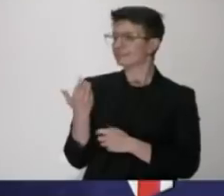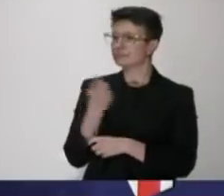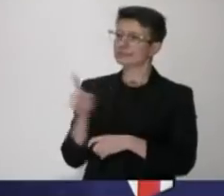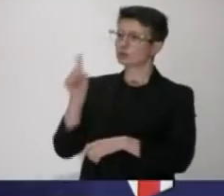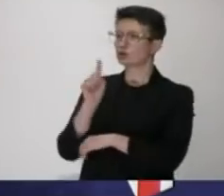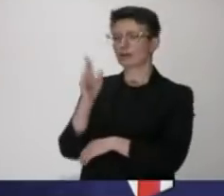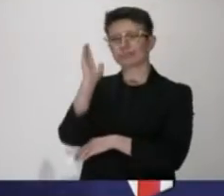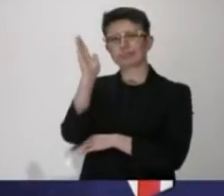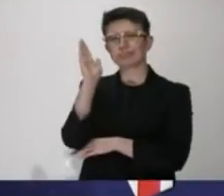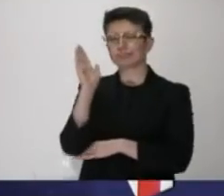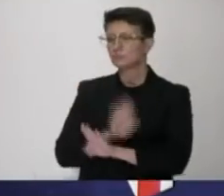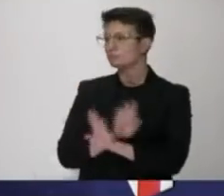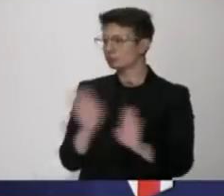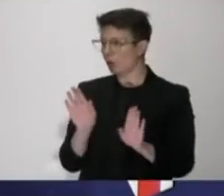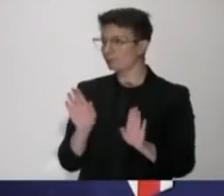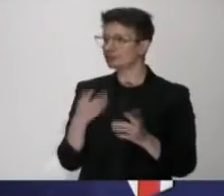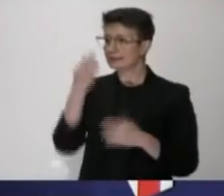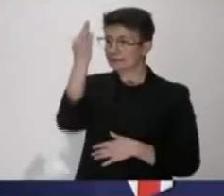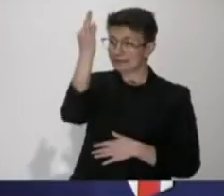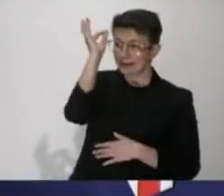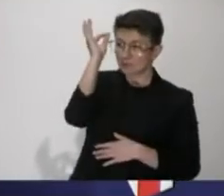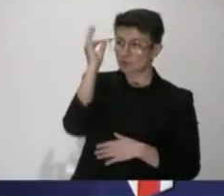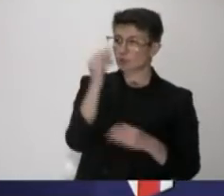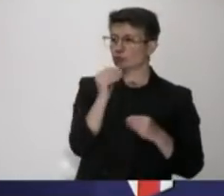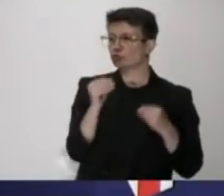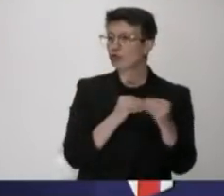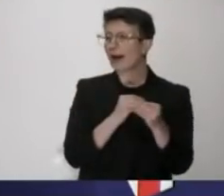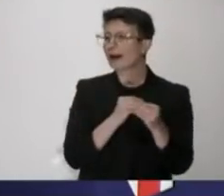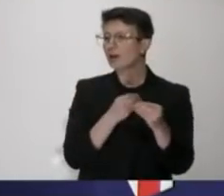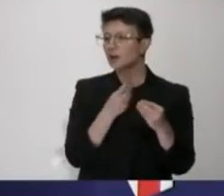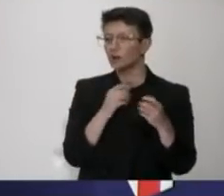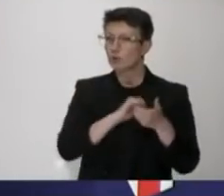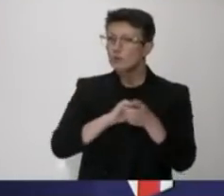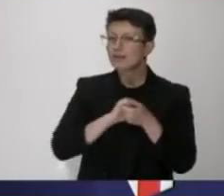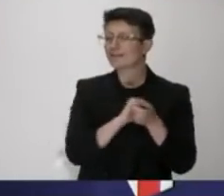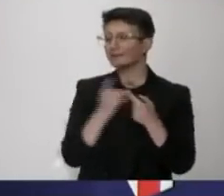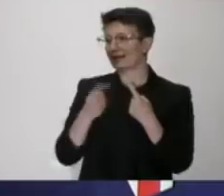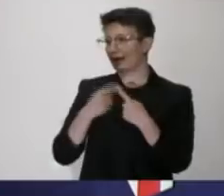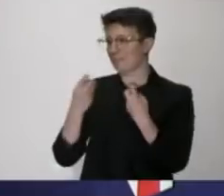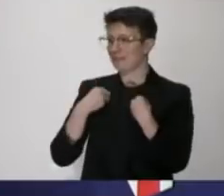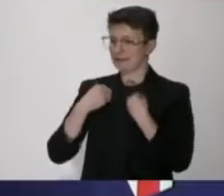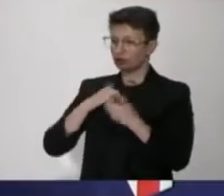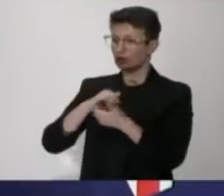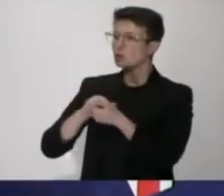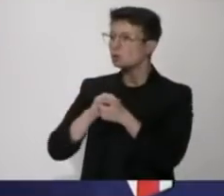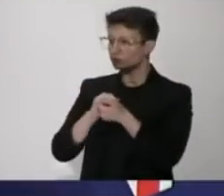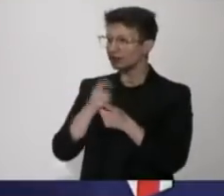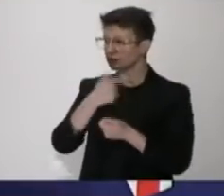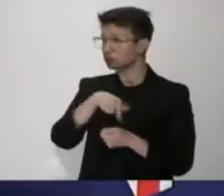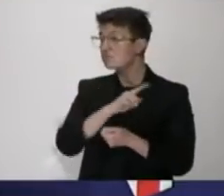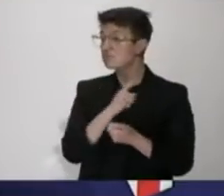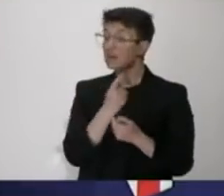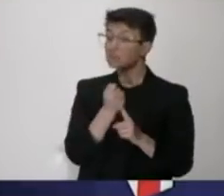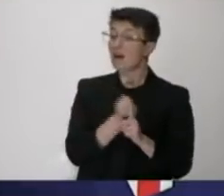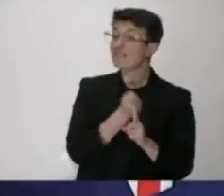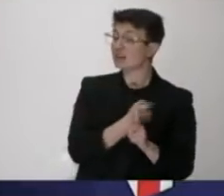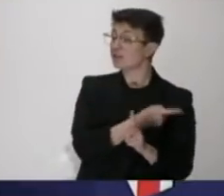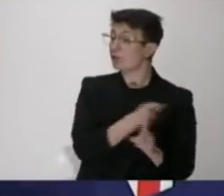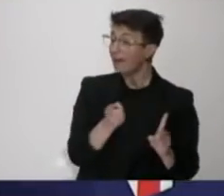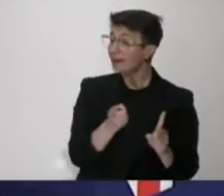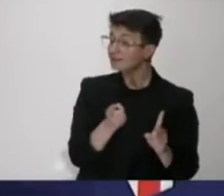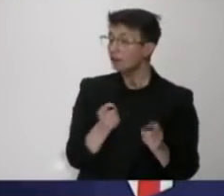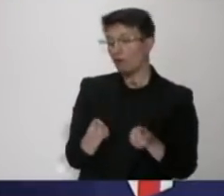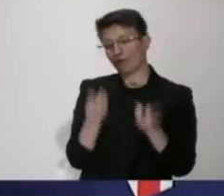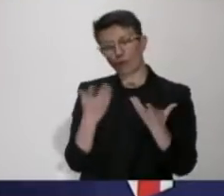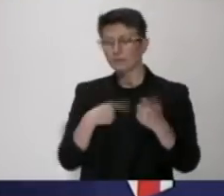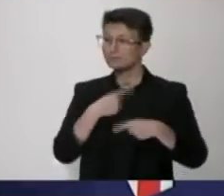Trade Unions and Business New Zealand are both advocates of it. Our tripartite forum has had some very interesting and useful discussions. That work goes